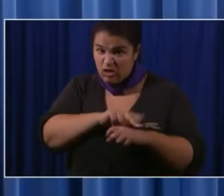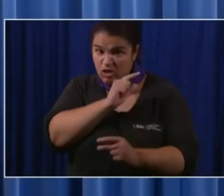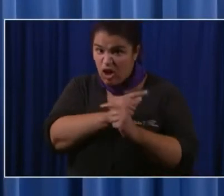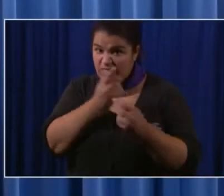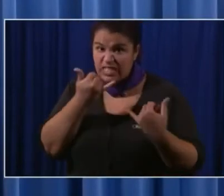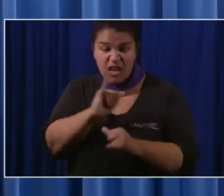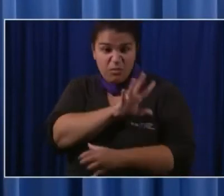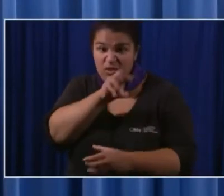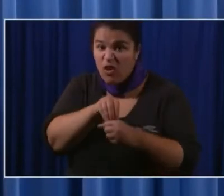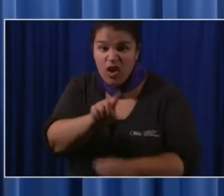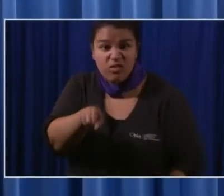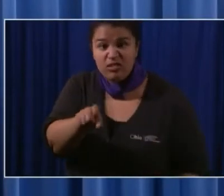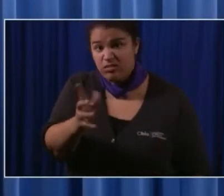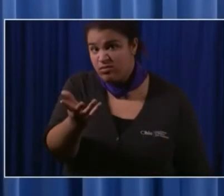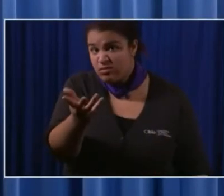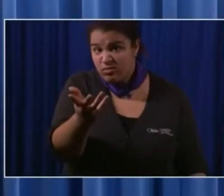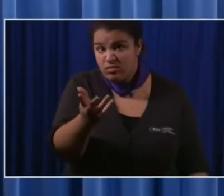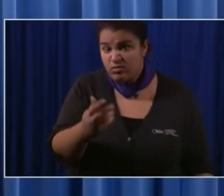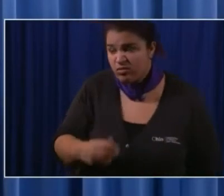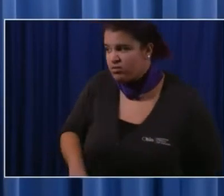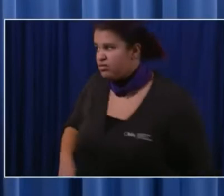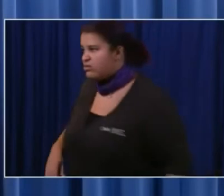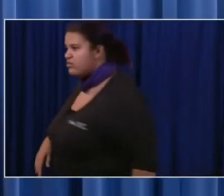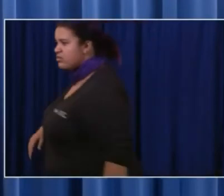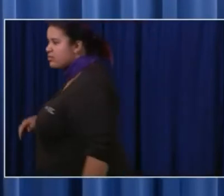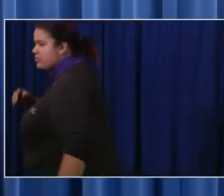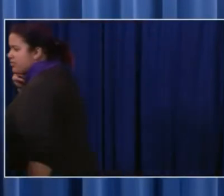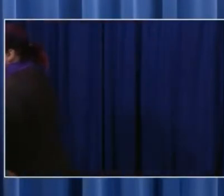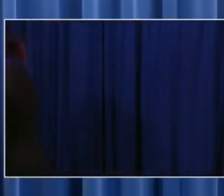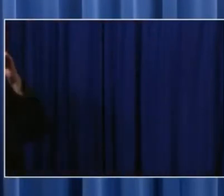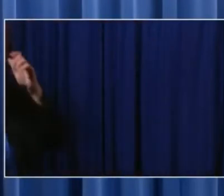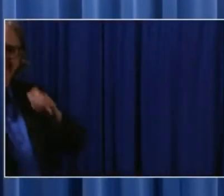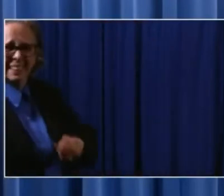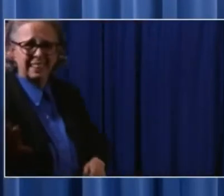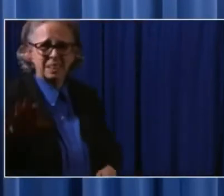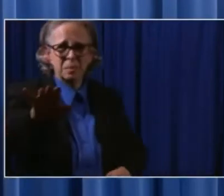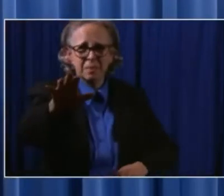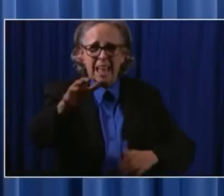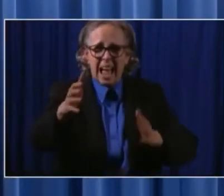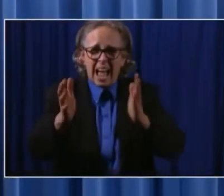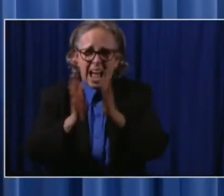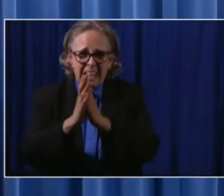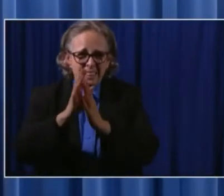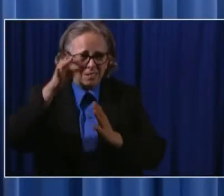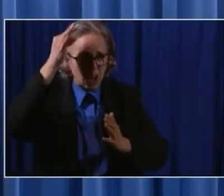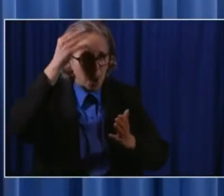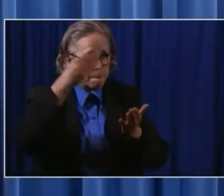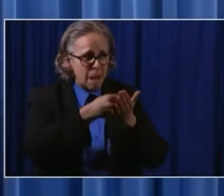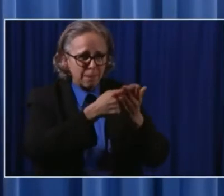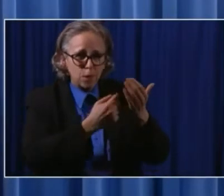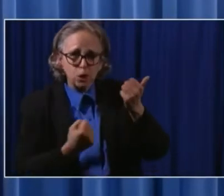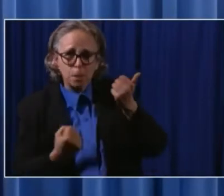Well, our real request, what we're looking for is, in continuing funding for the Guard, frankly,